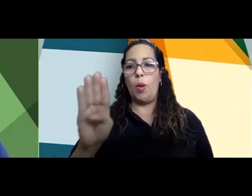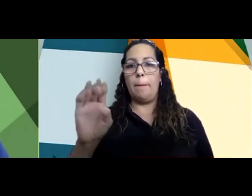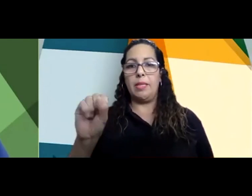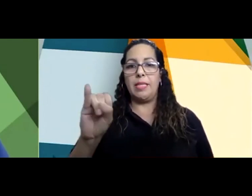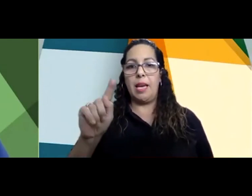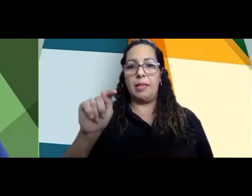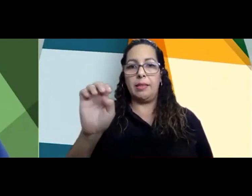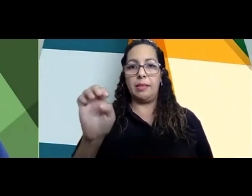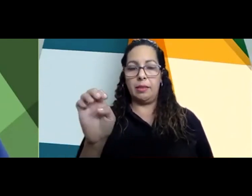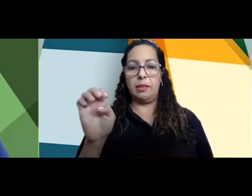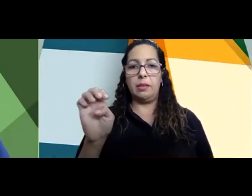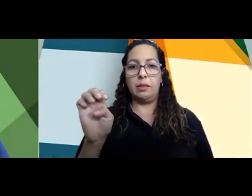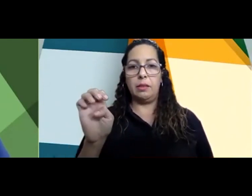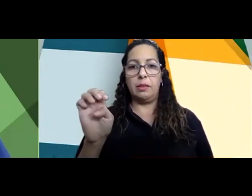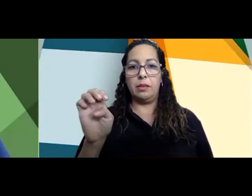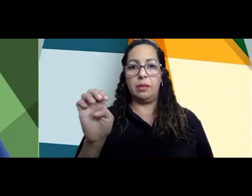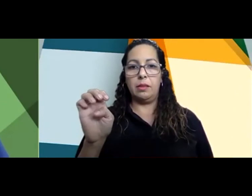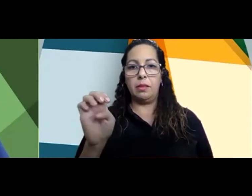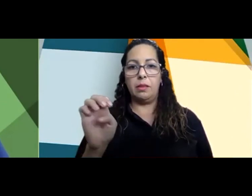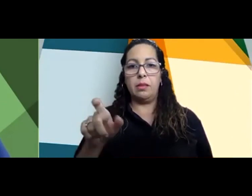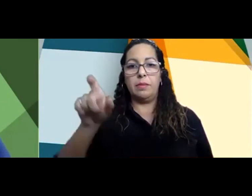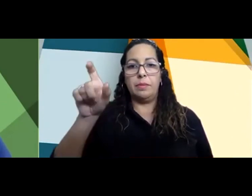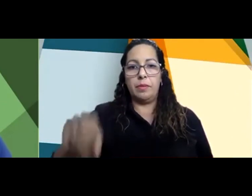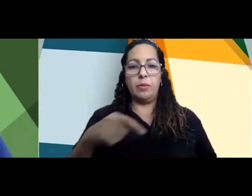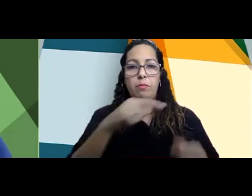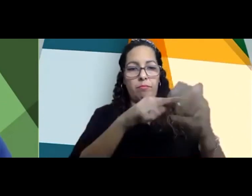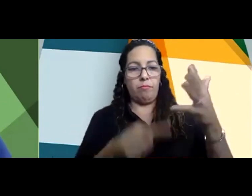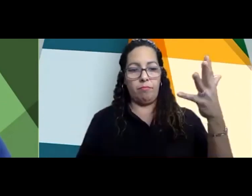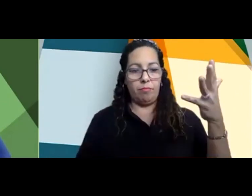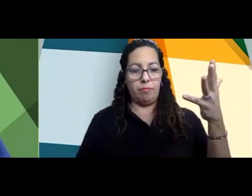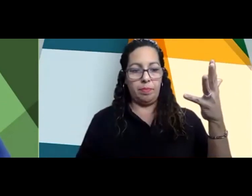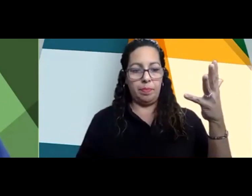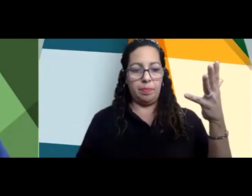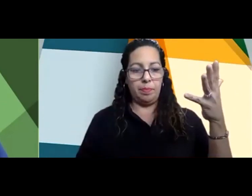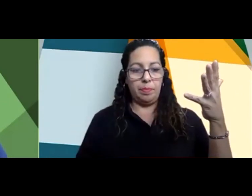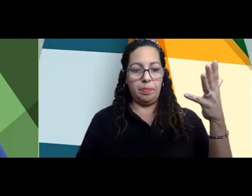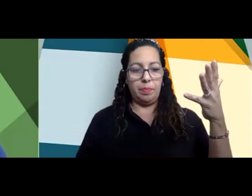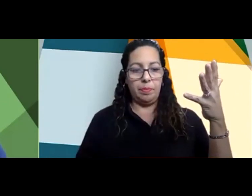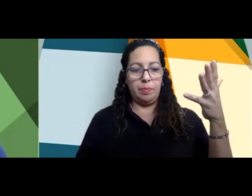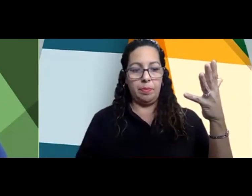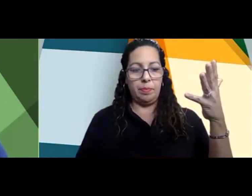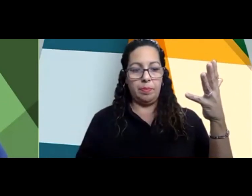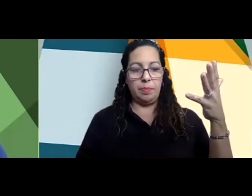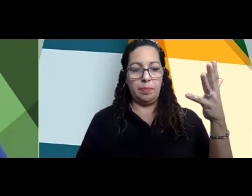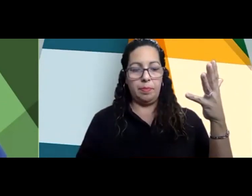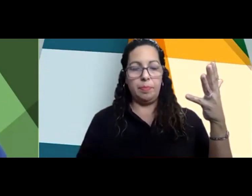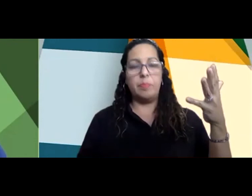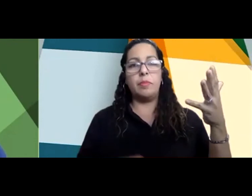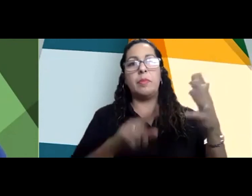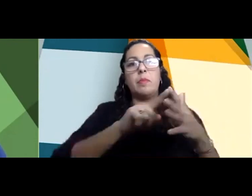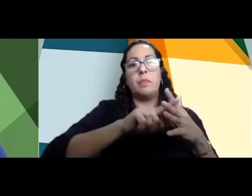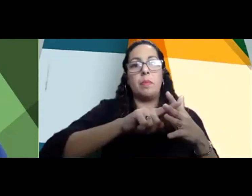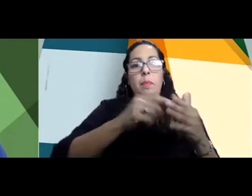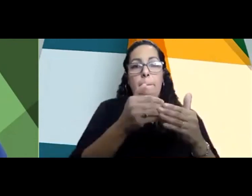into consideration the following. Check your internet connection before starting to upload